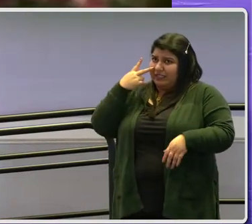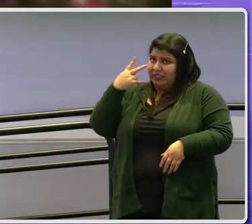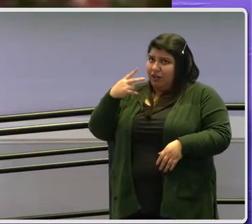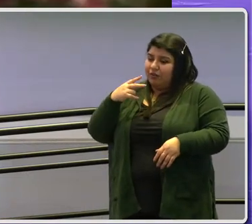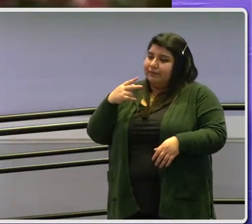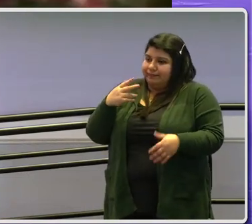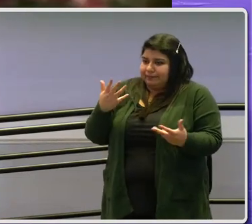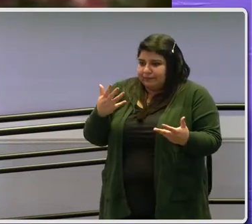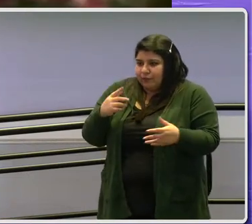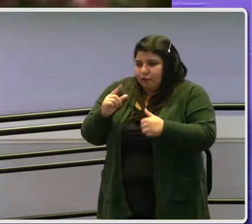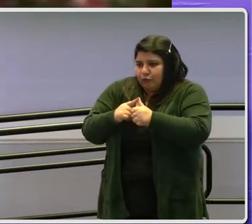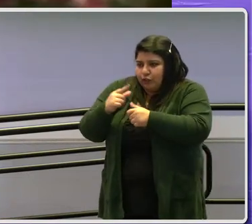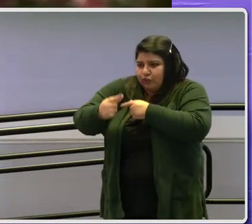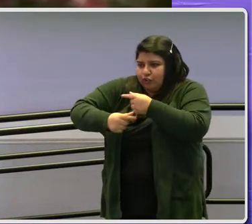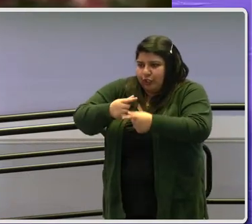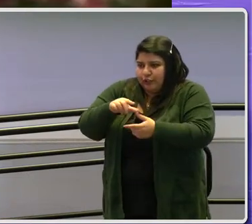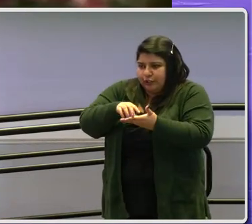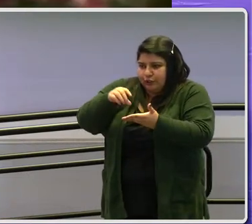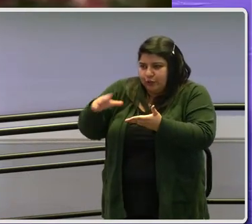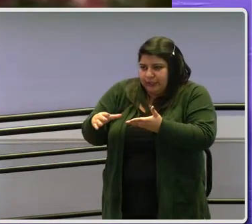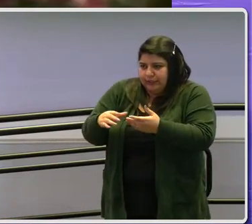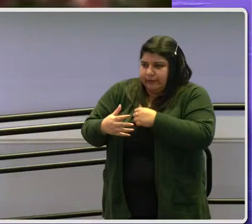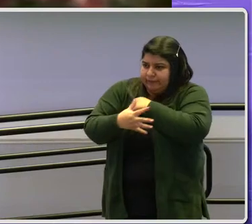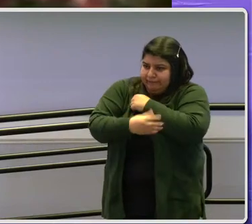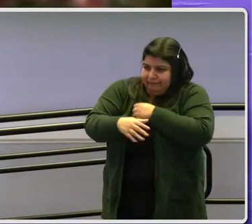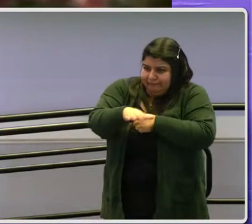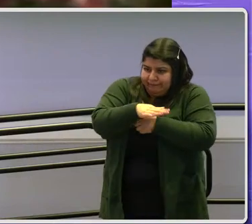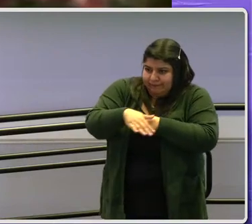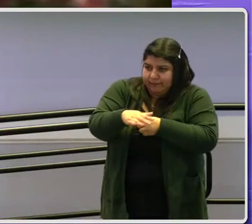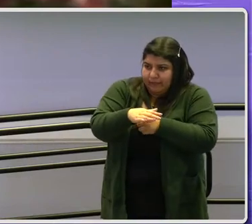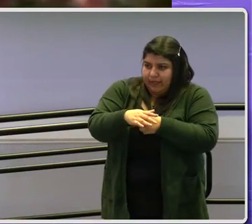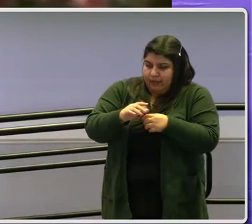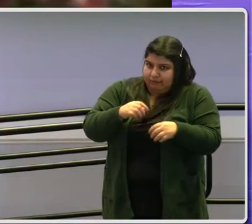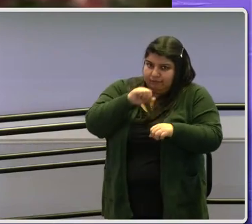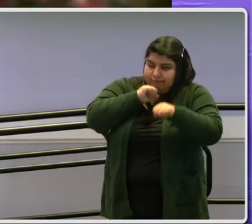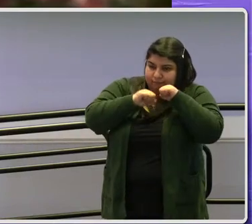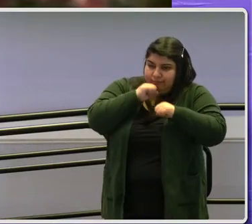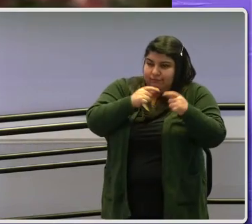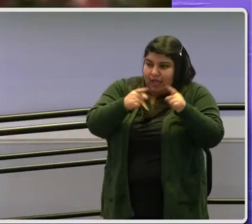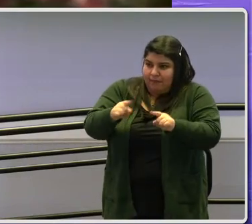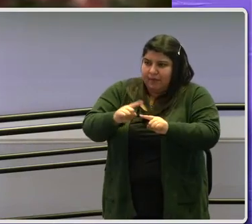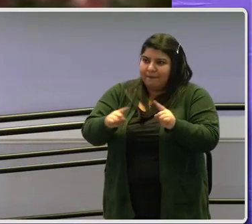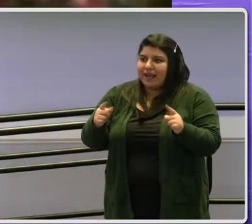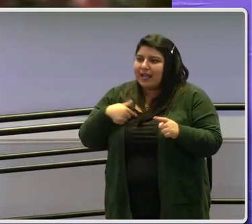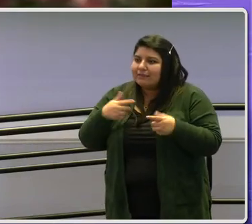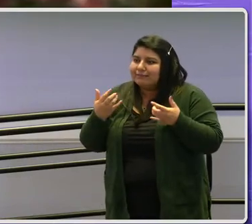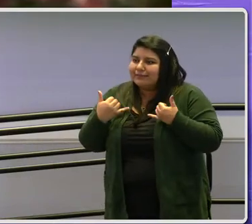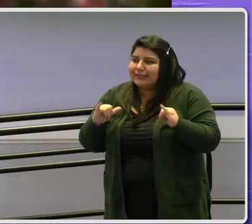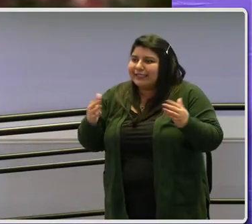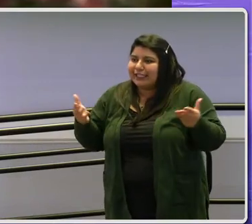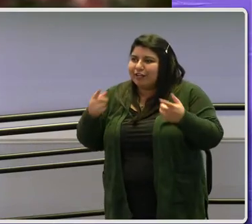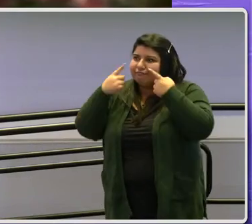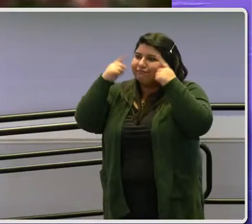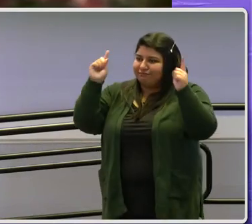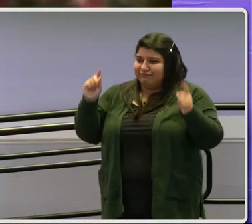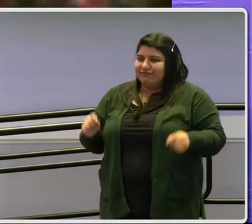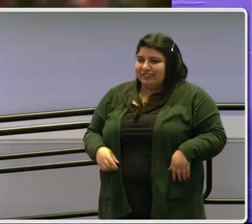first generation, low income backgrounds face, yet today I am here. So while